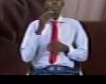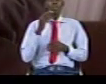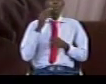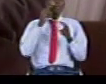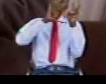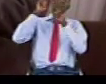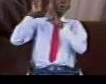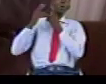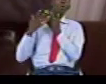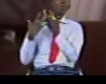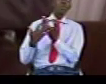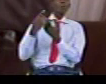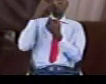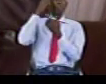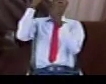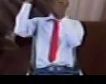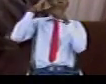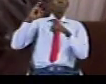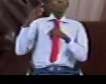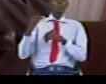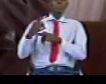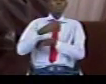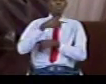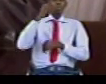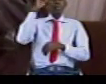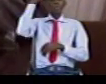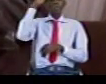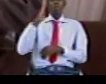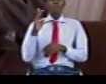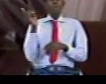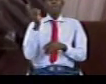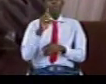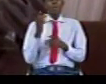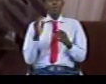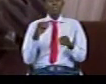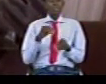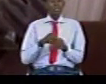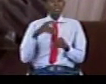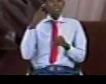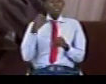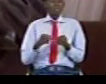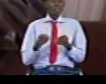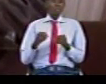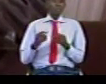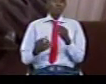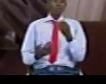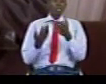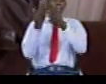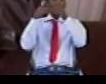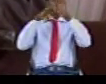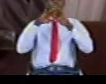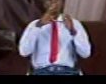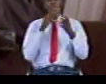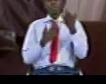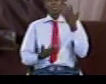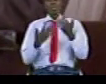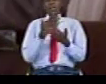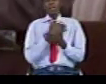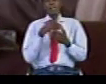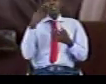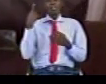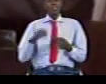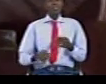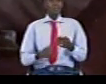coming of the day of God, wherein the heavens being on fire shall be dissolved, and the elements shall melt with fervent